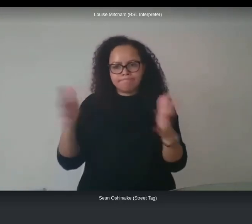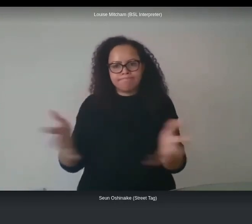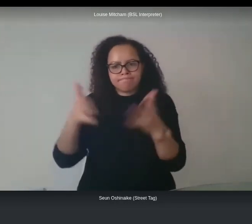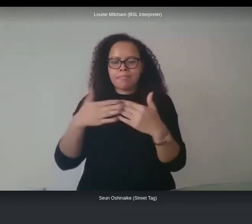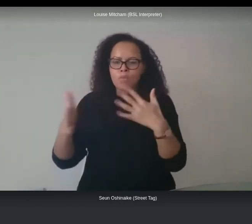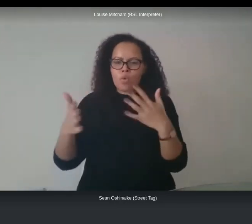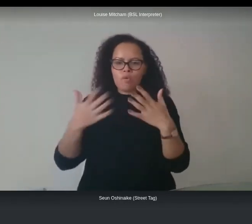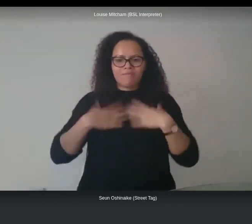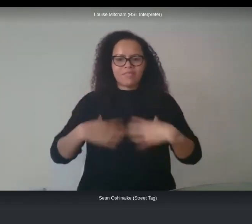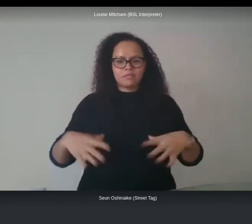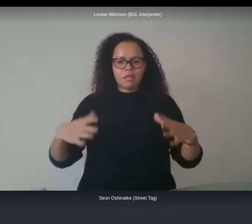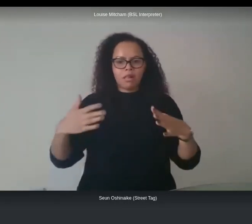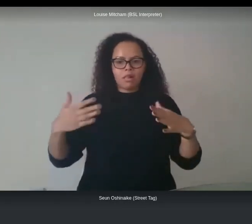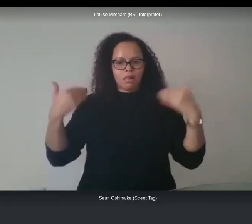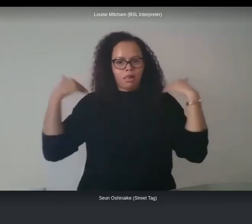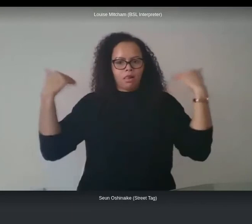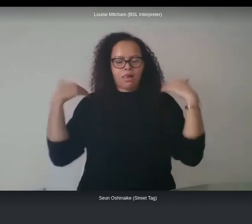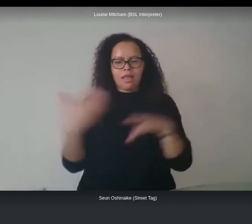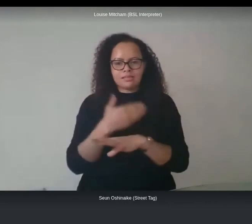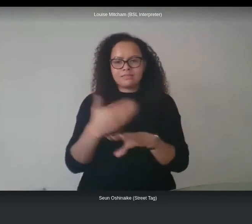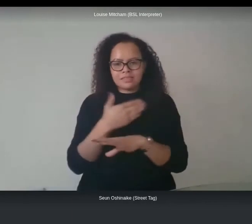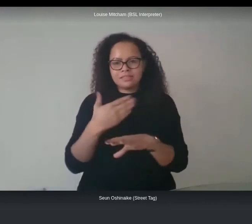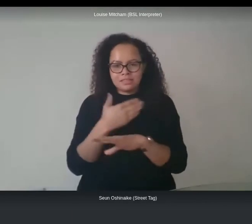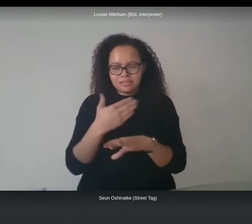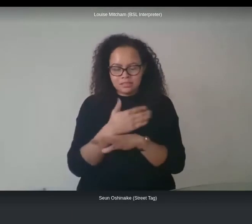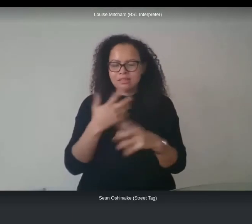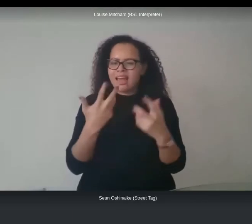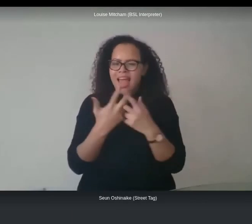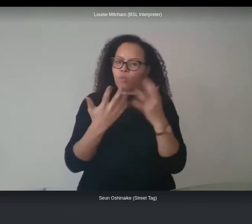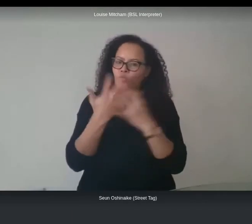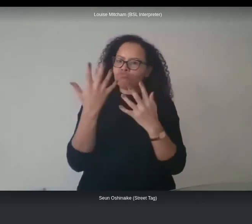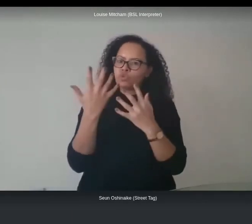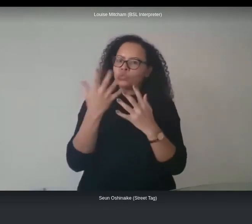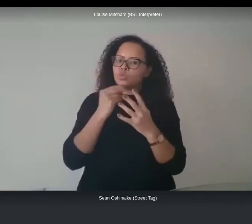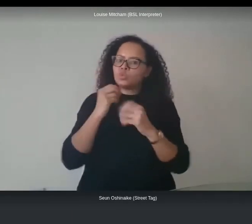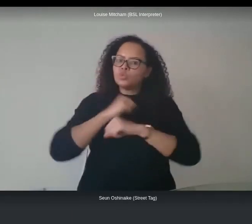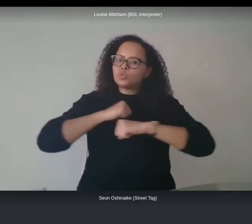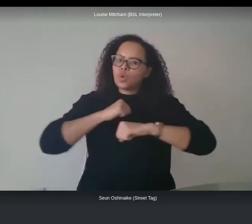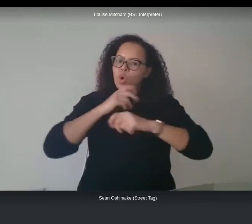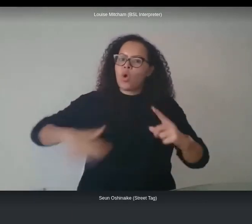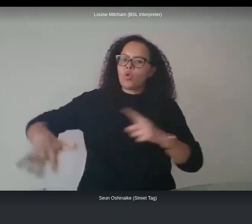by digitizing the open spaces. So Sean, over to you.